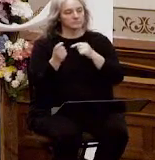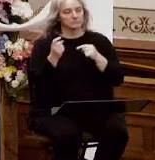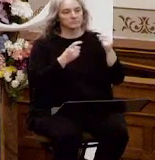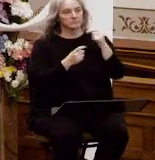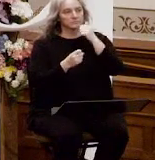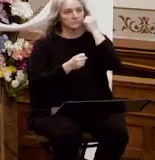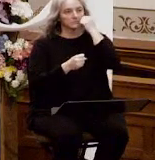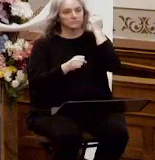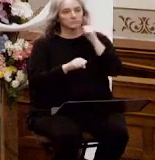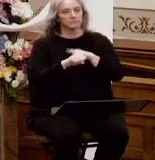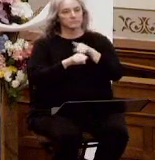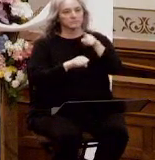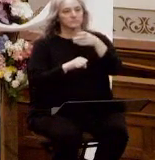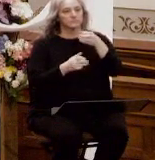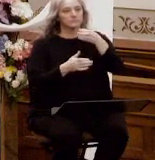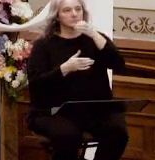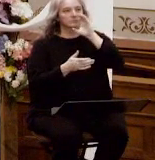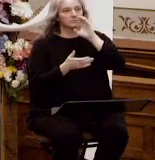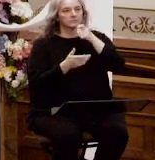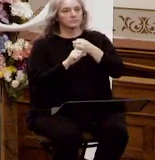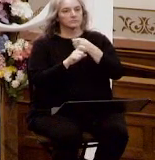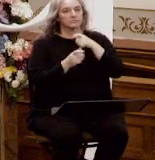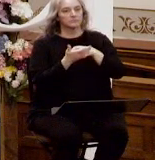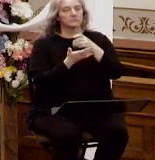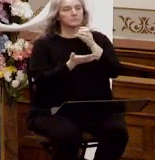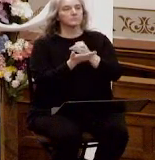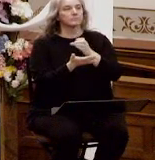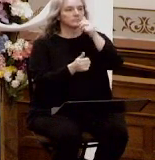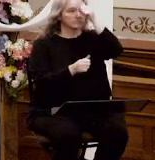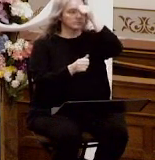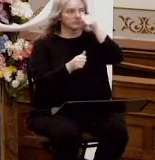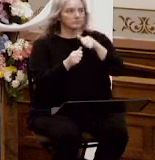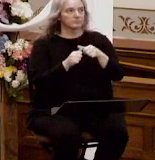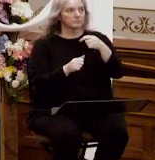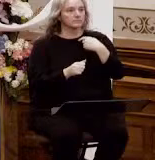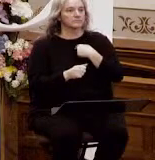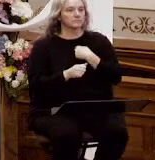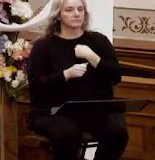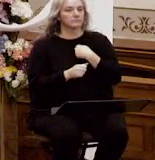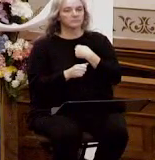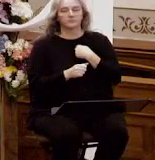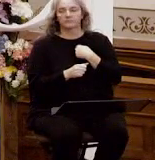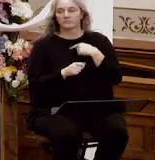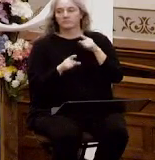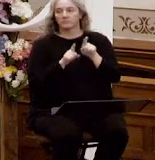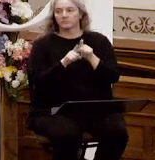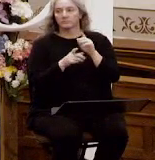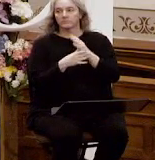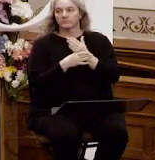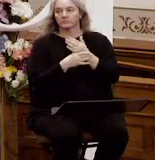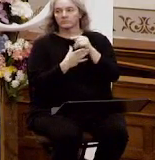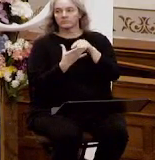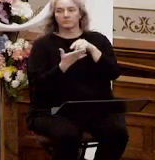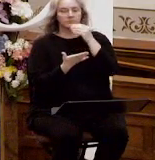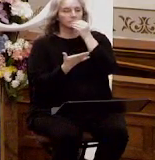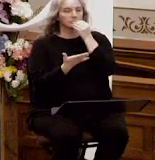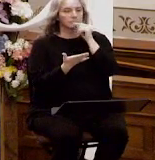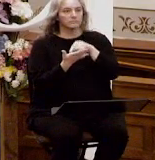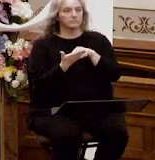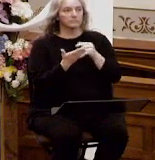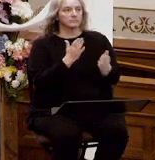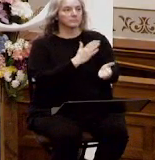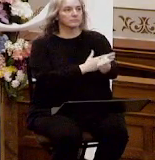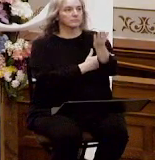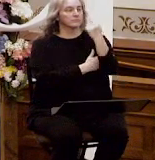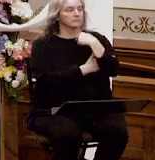time you drink from this cup, remember me." As we share this meal this morning,